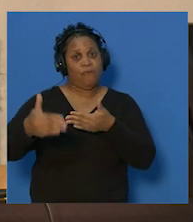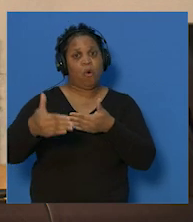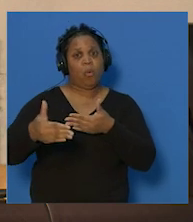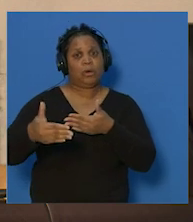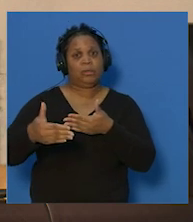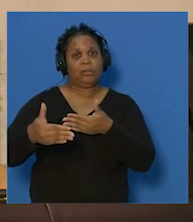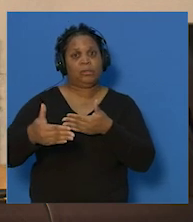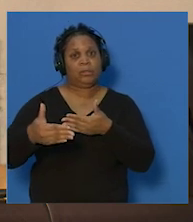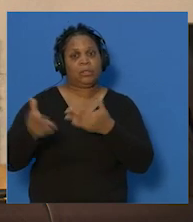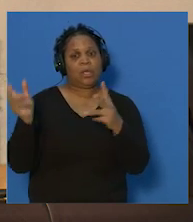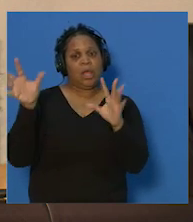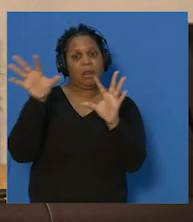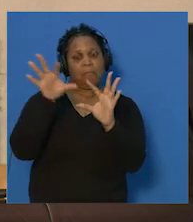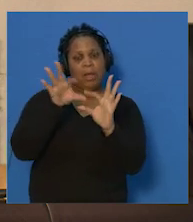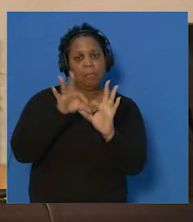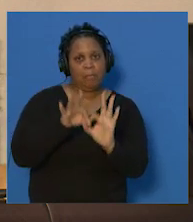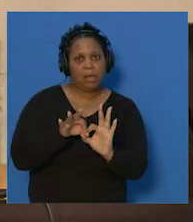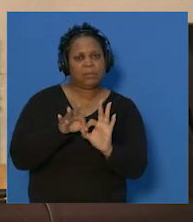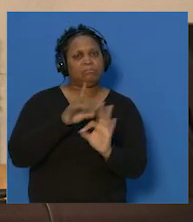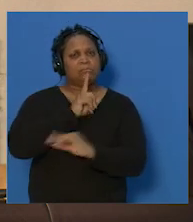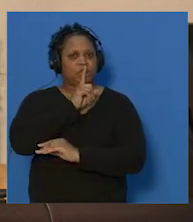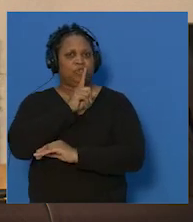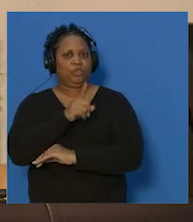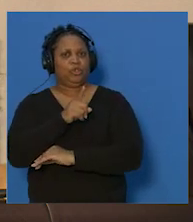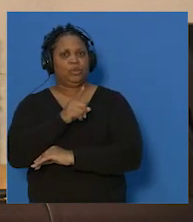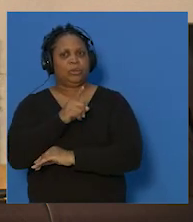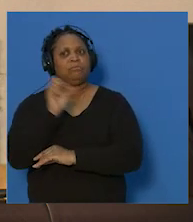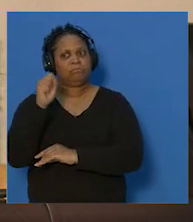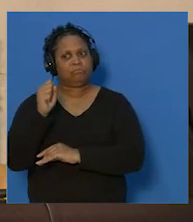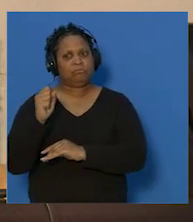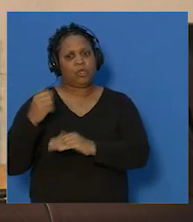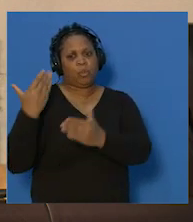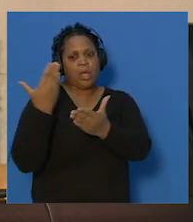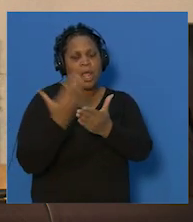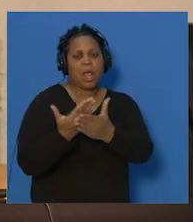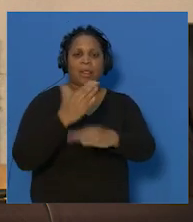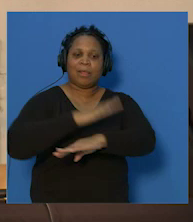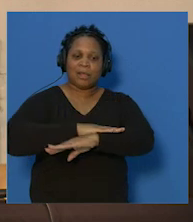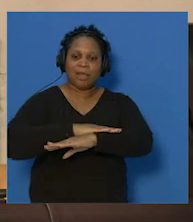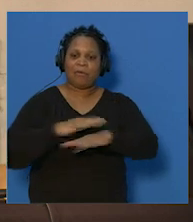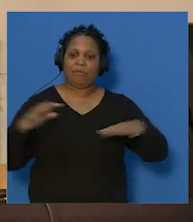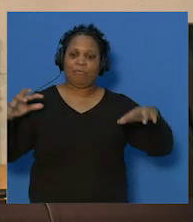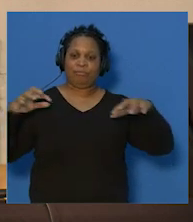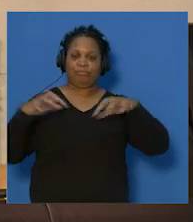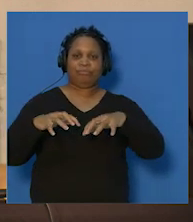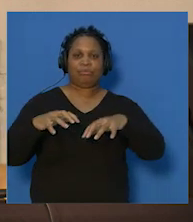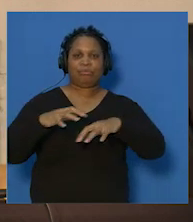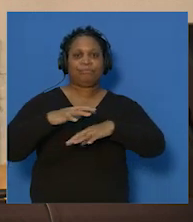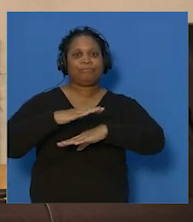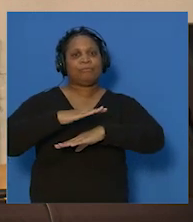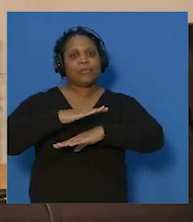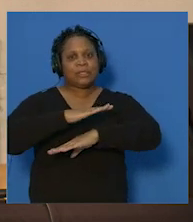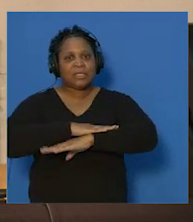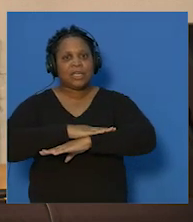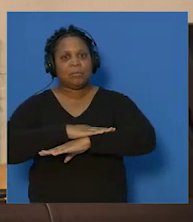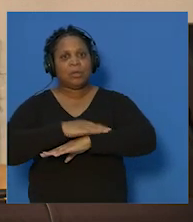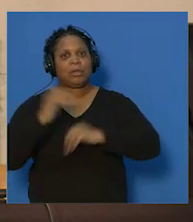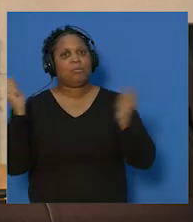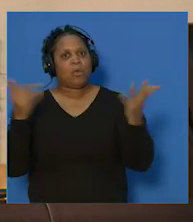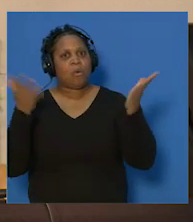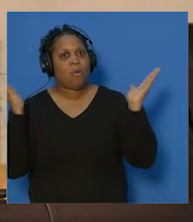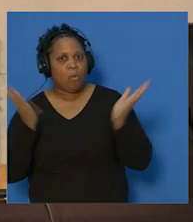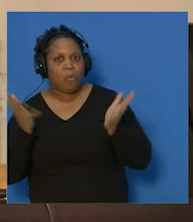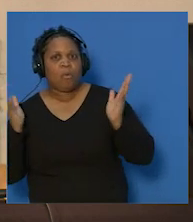in bipartisanship in ensuring that we get to the table, we're at the table, giving our voice, and I'm grateful for that